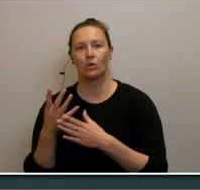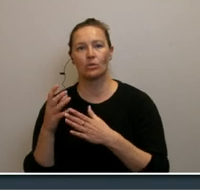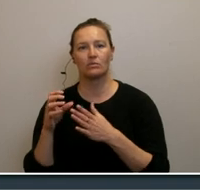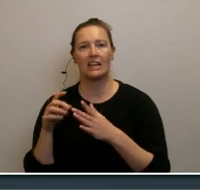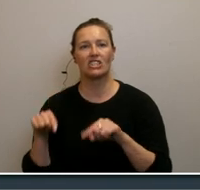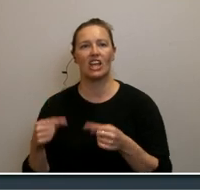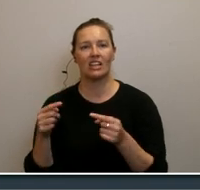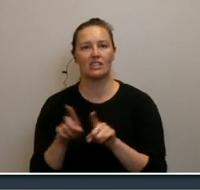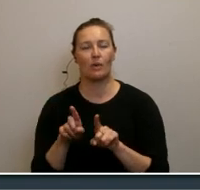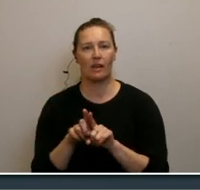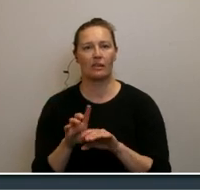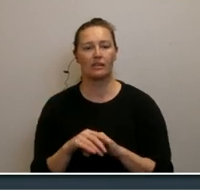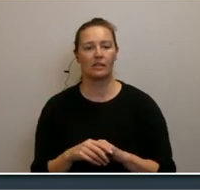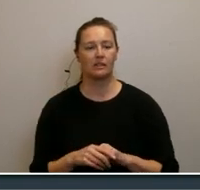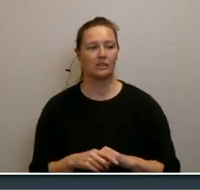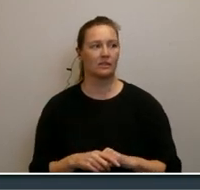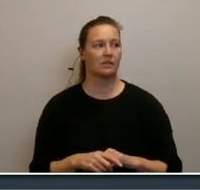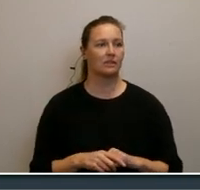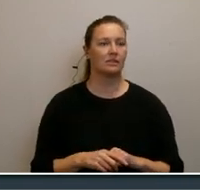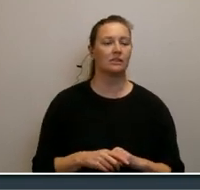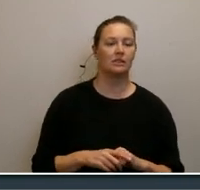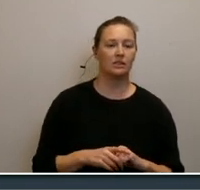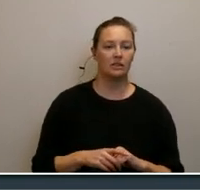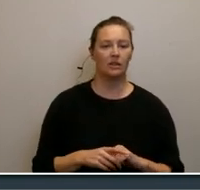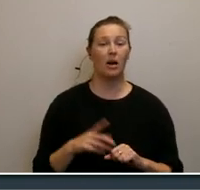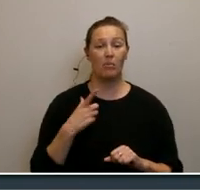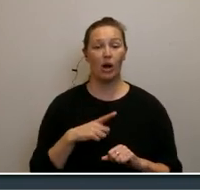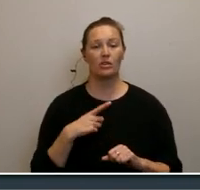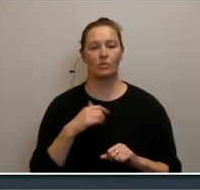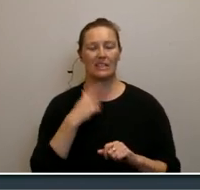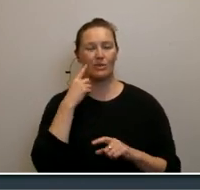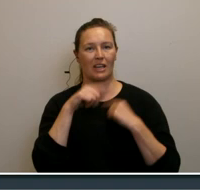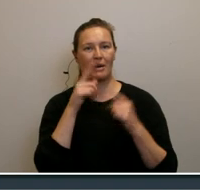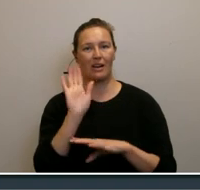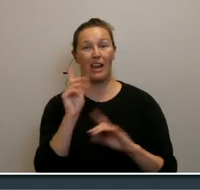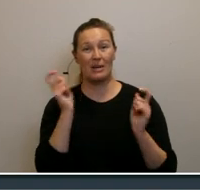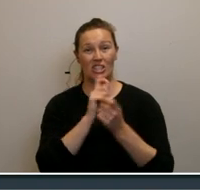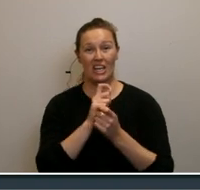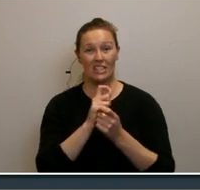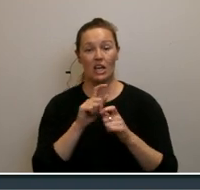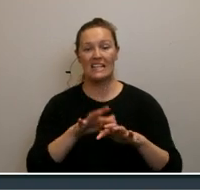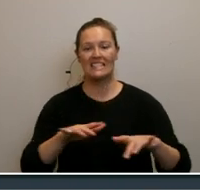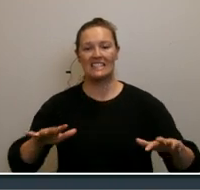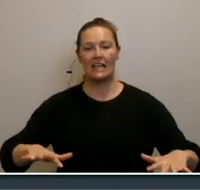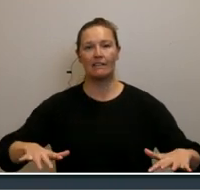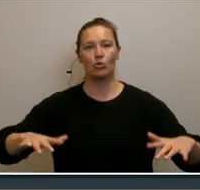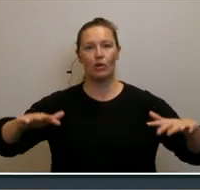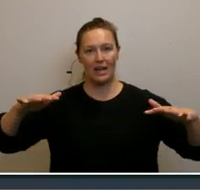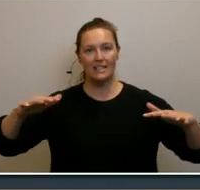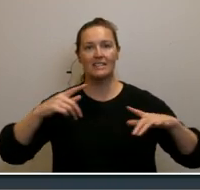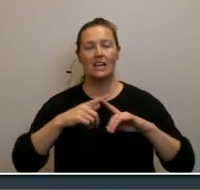for example, in the light of future climate change, sea level rise, storm